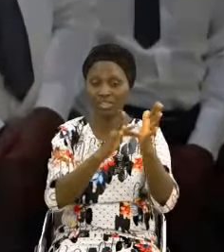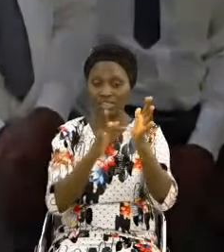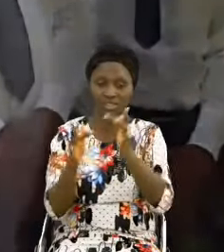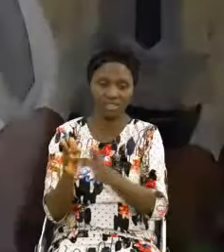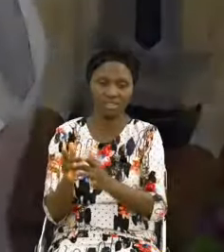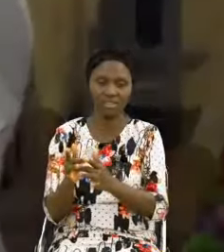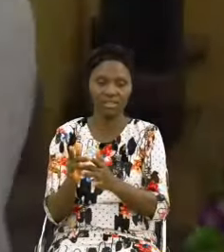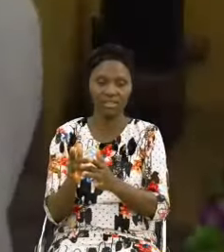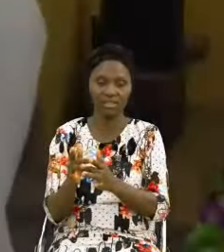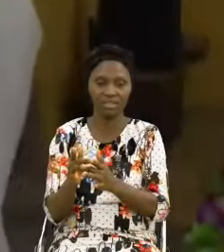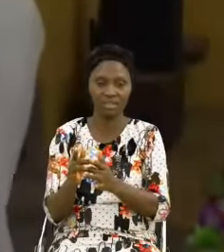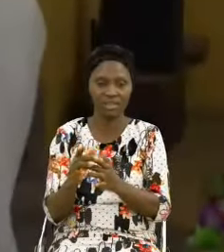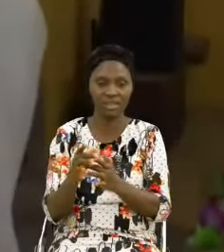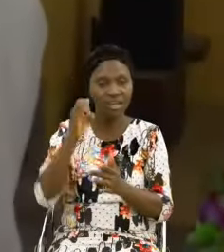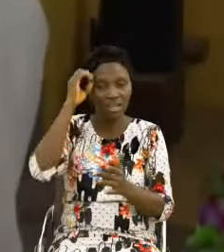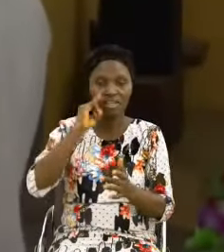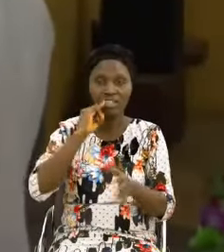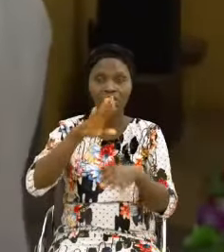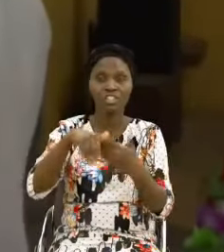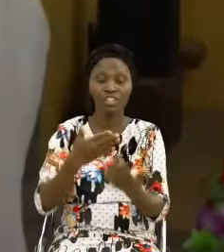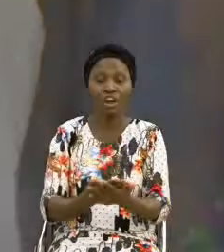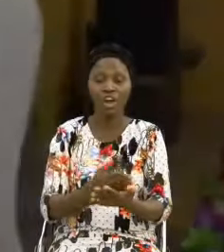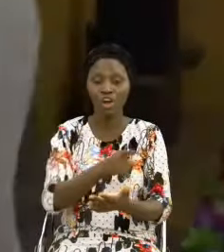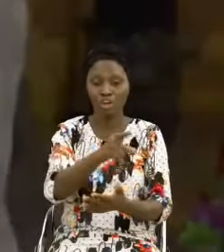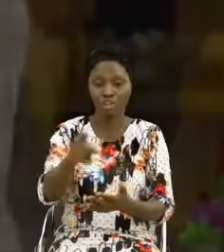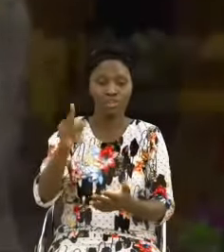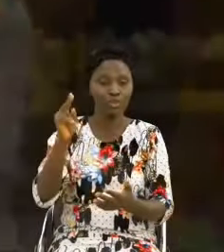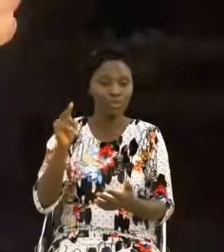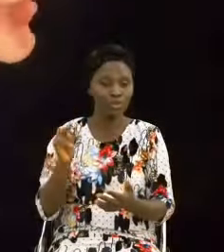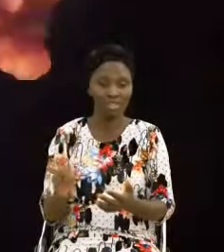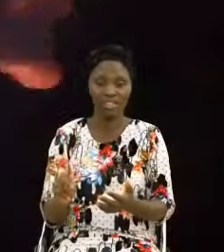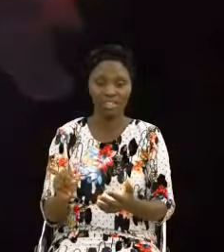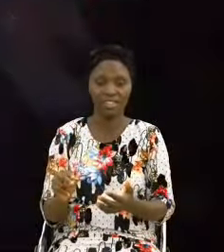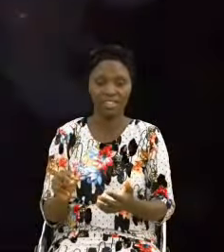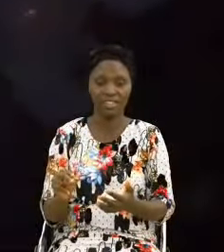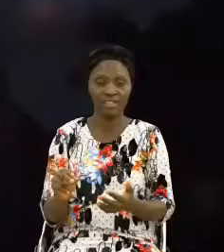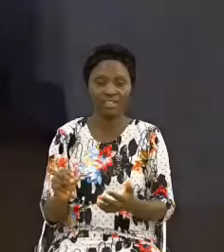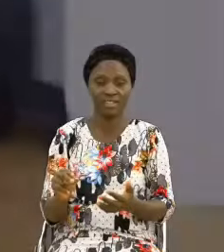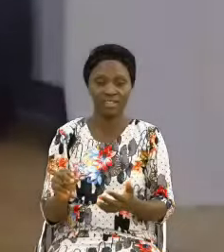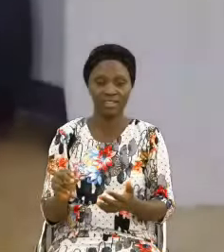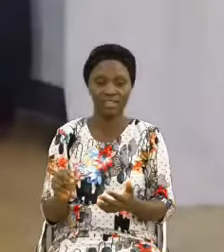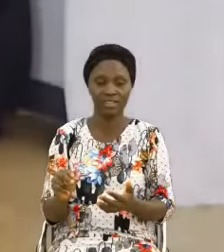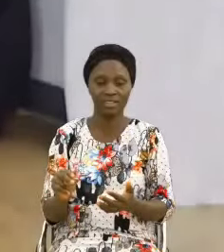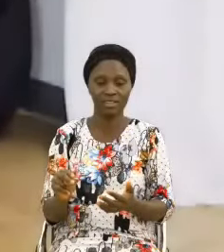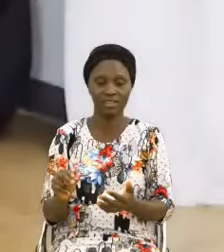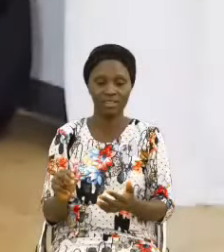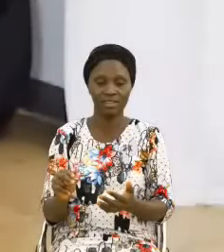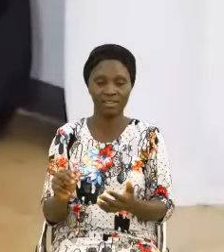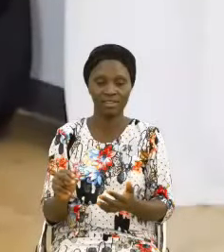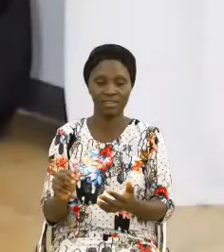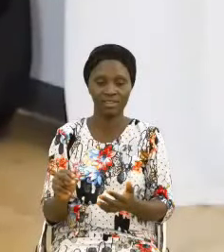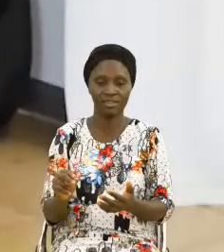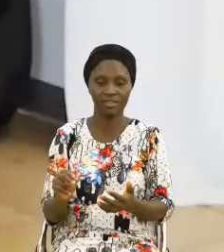He's all you need.